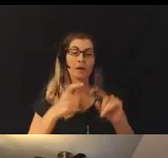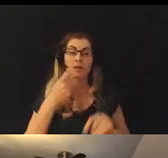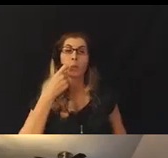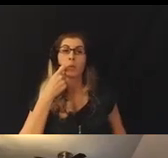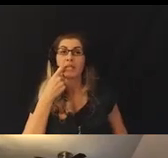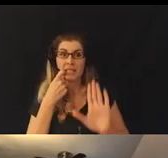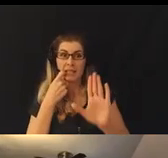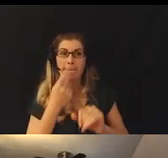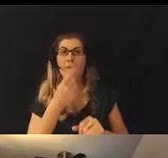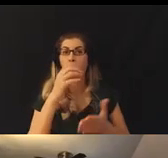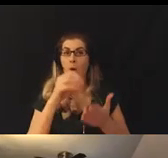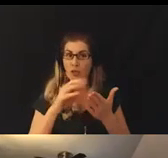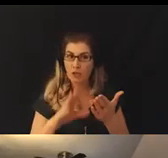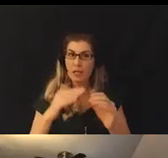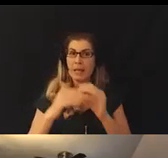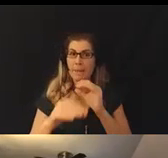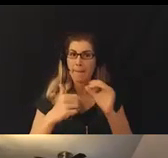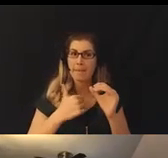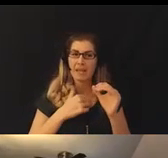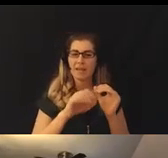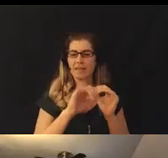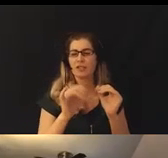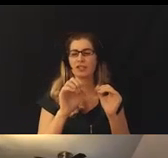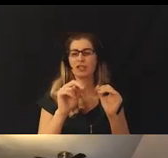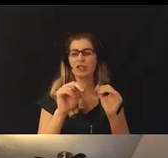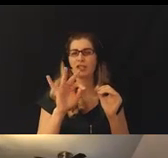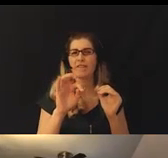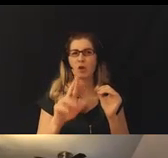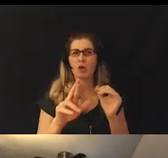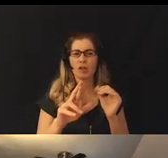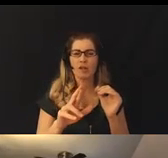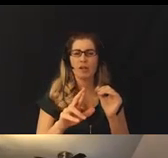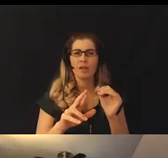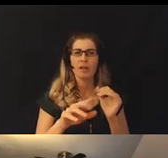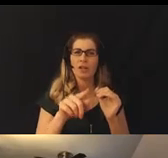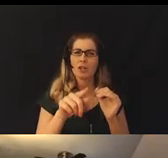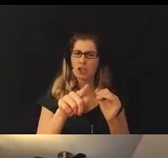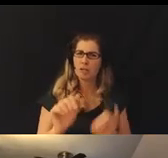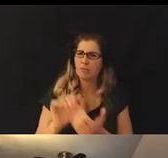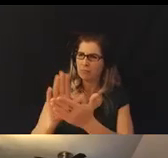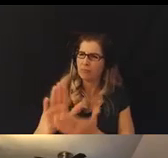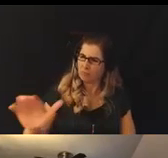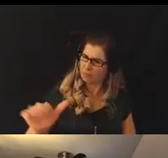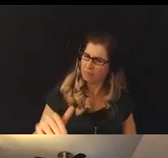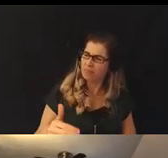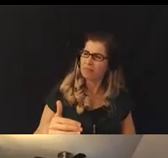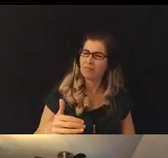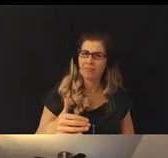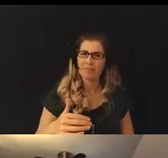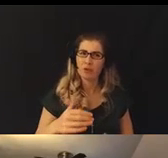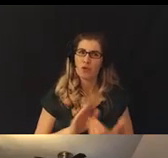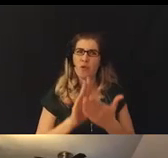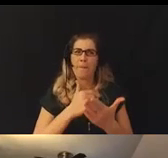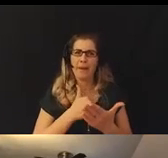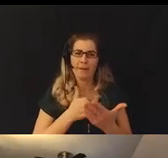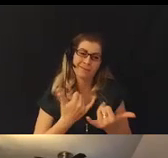I had a student actually email me, Jennifer, a few weeks ago, and kind of confront me about it and made me really rethink things, especially now in this new kind